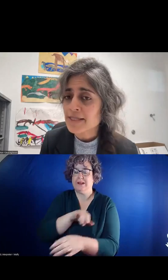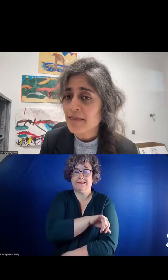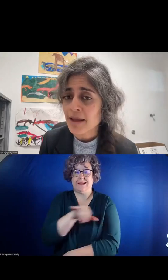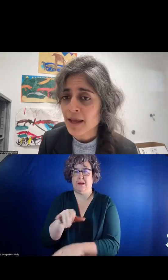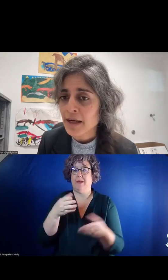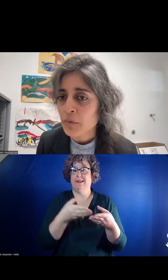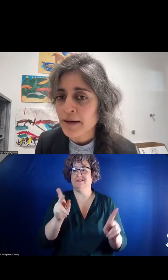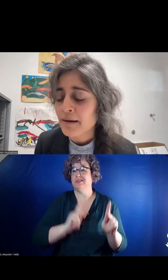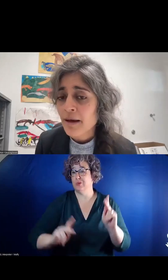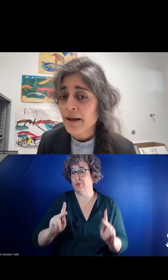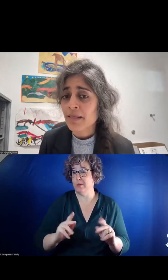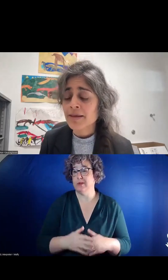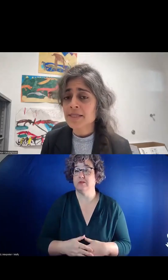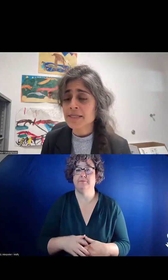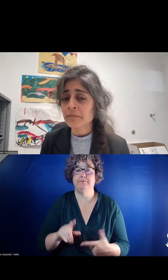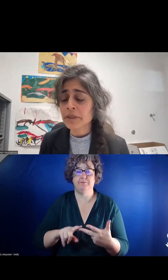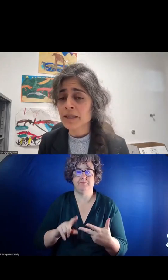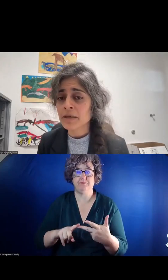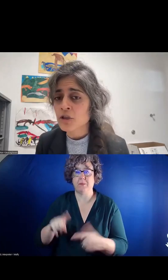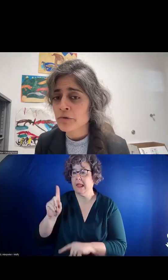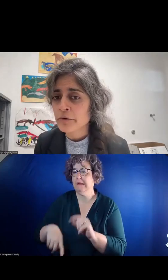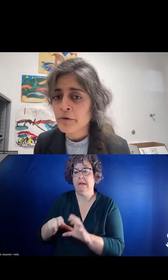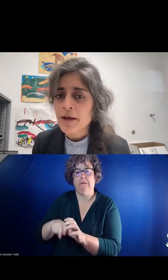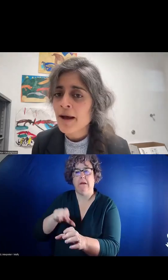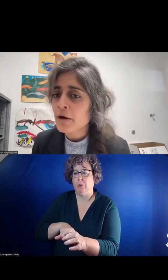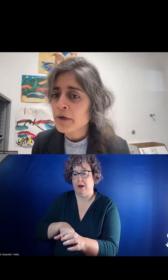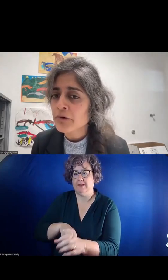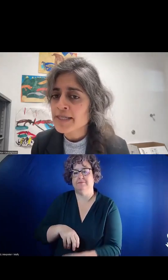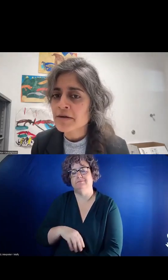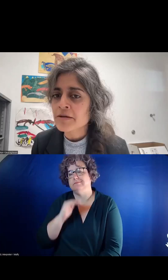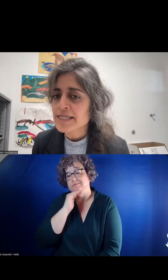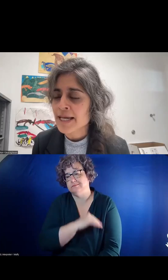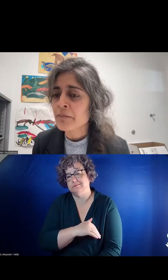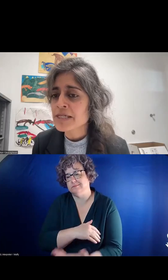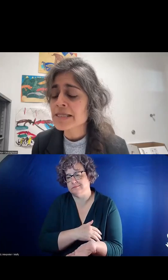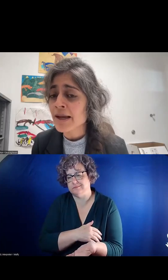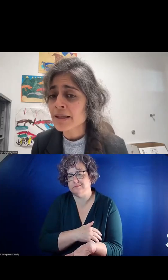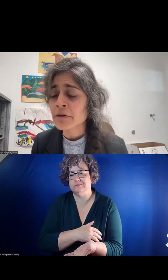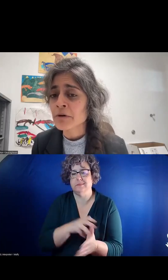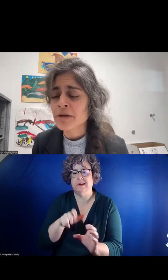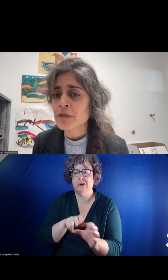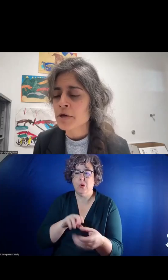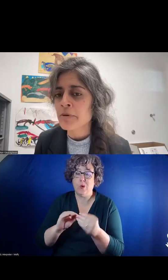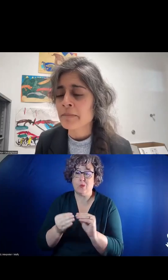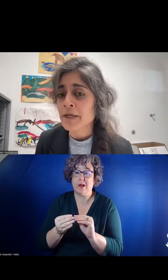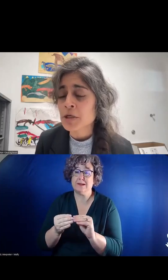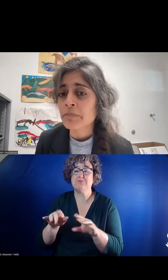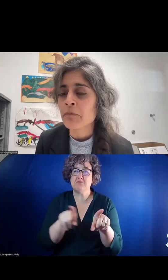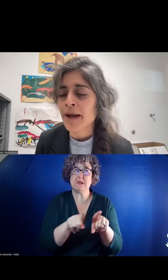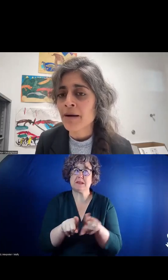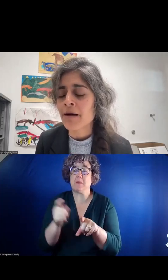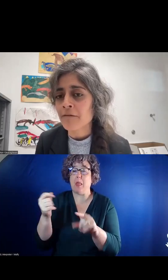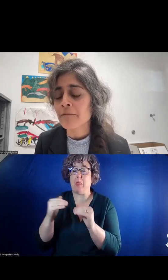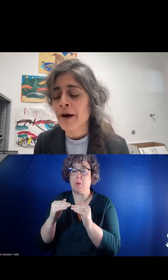myth is that they can't quit. Again, this is completely not true. Quit rates are the same or slightly lower than the general population,